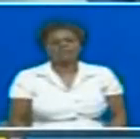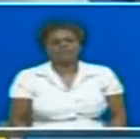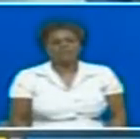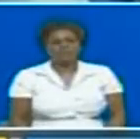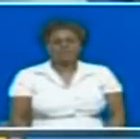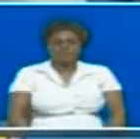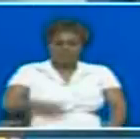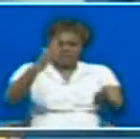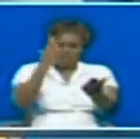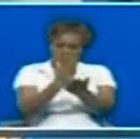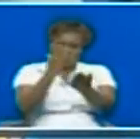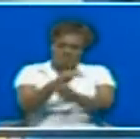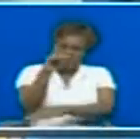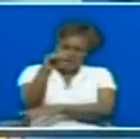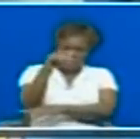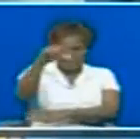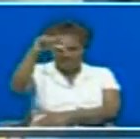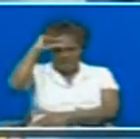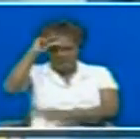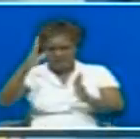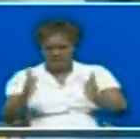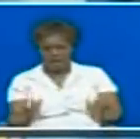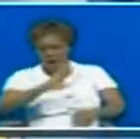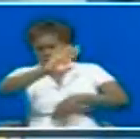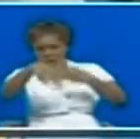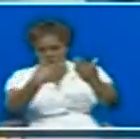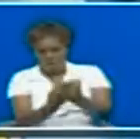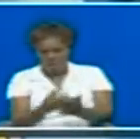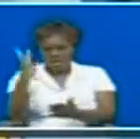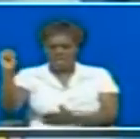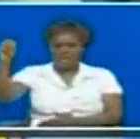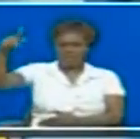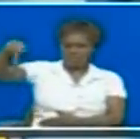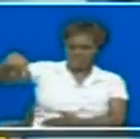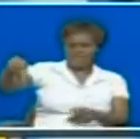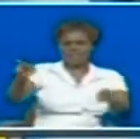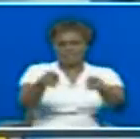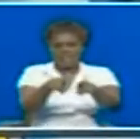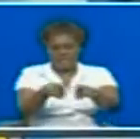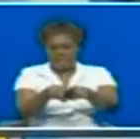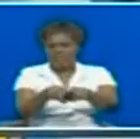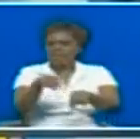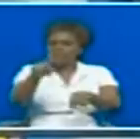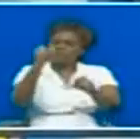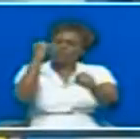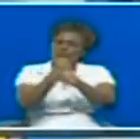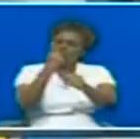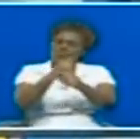I would really appeal to governors, to our MPs, to see what they can